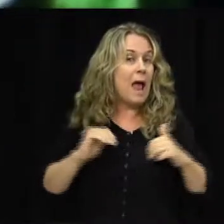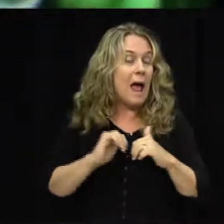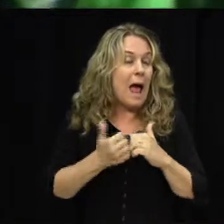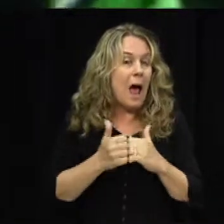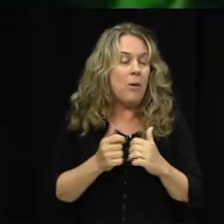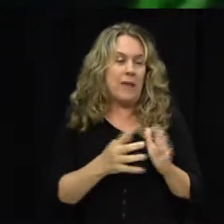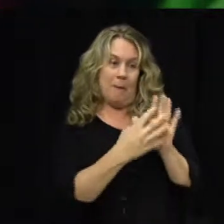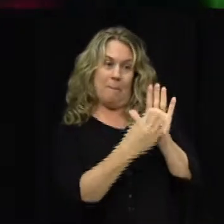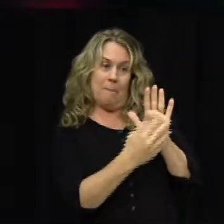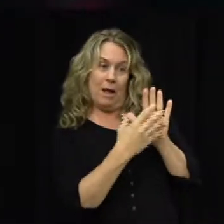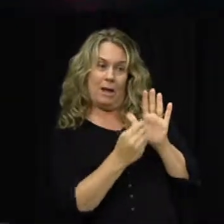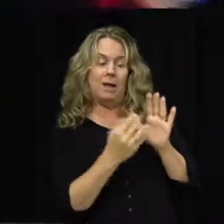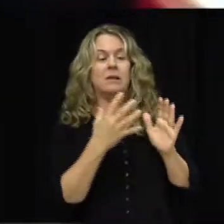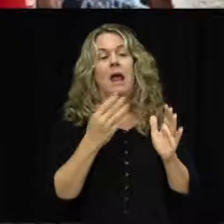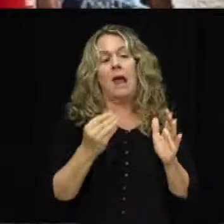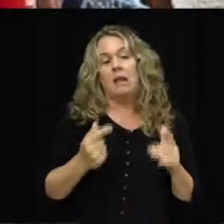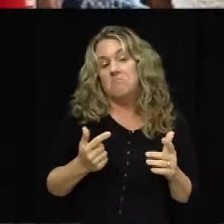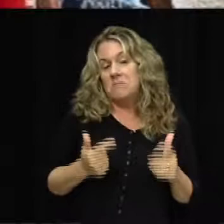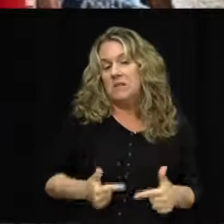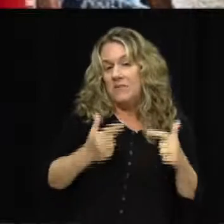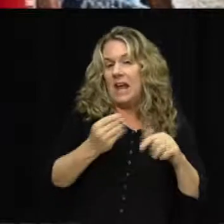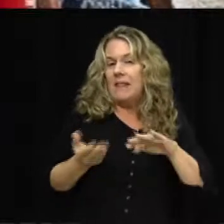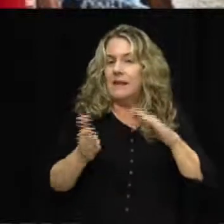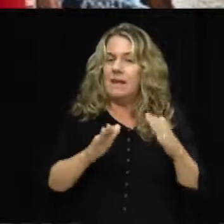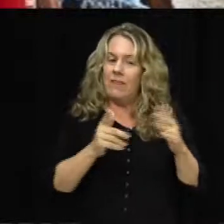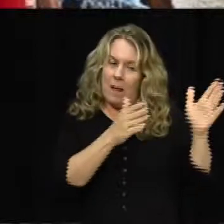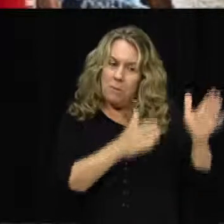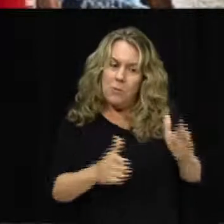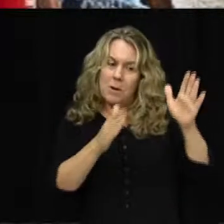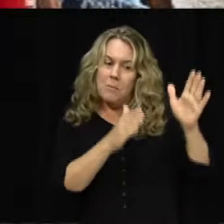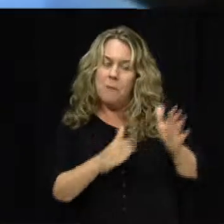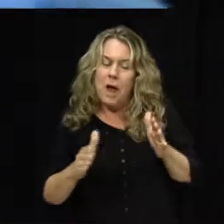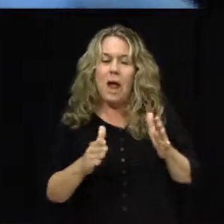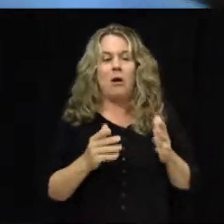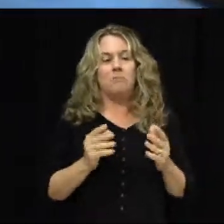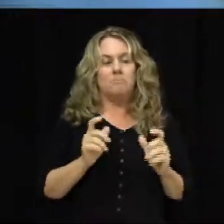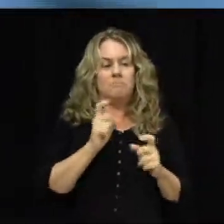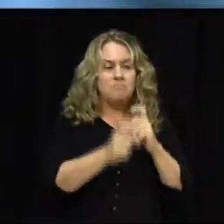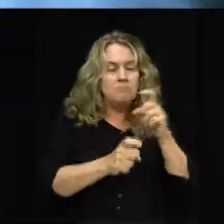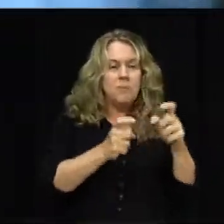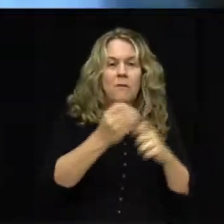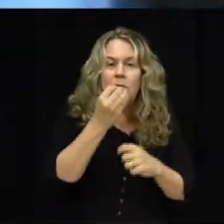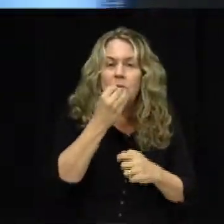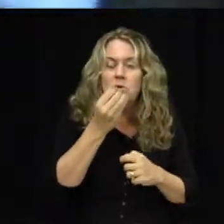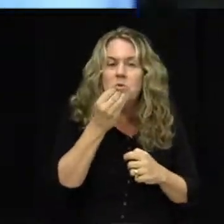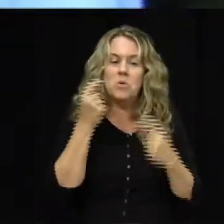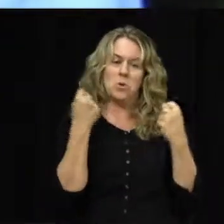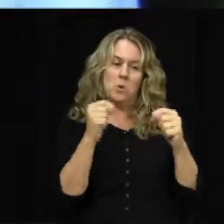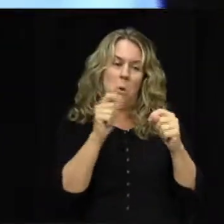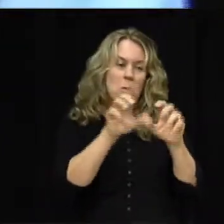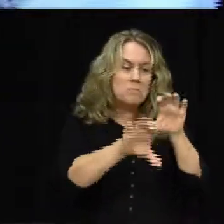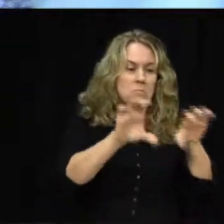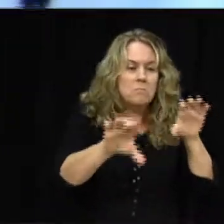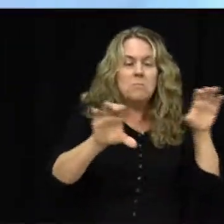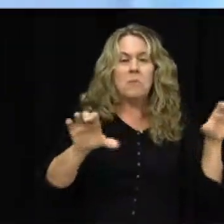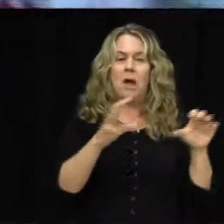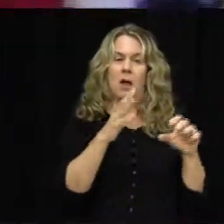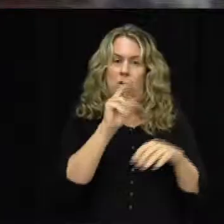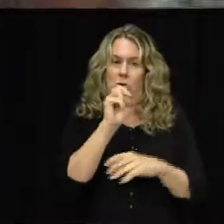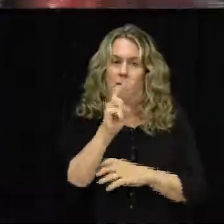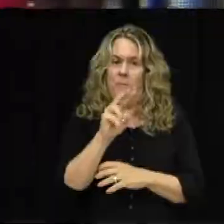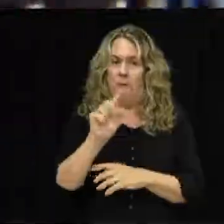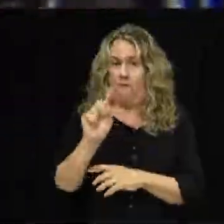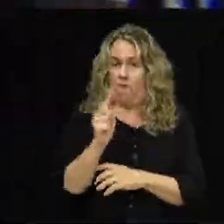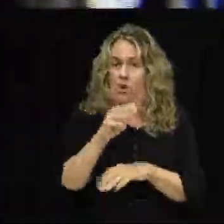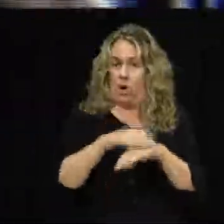by mocking and living alongside death. They do this by preparing their loved ones' lost foods, toys, and necessities